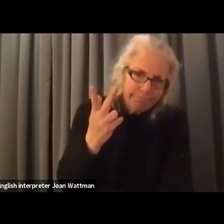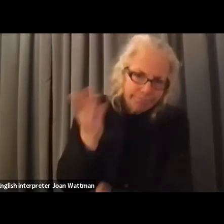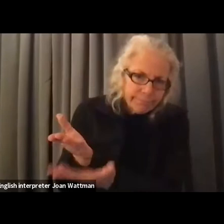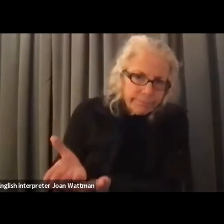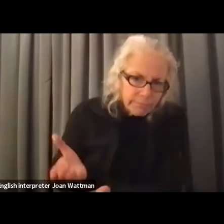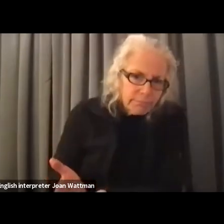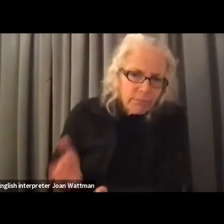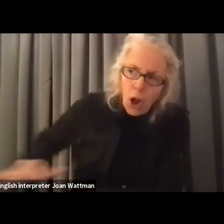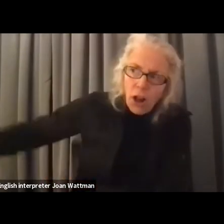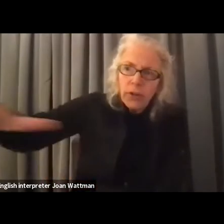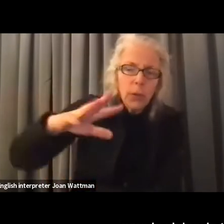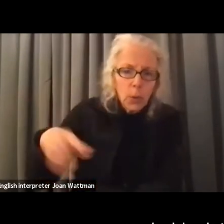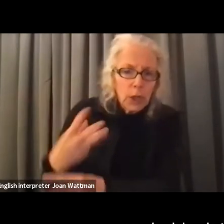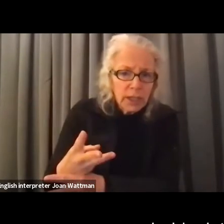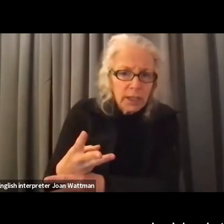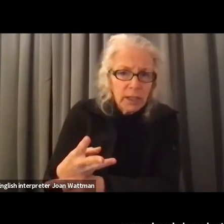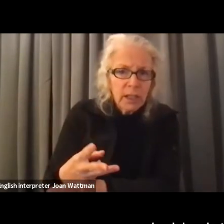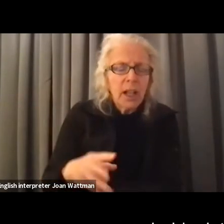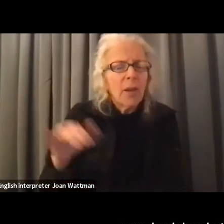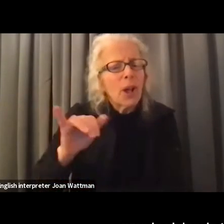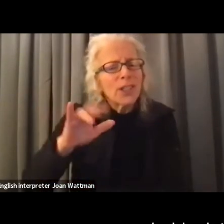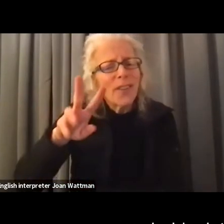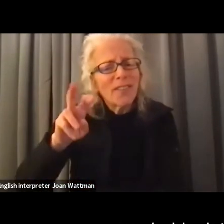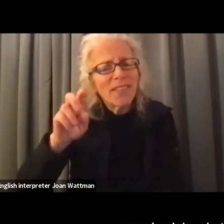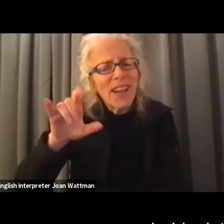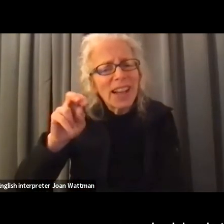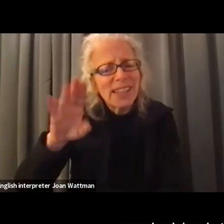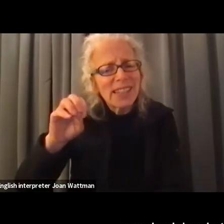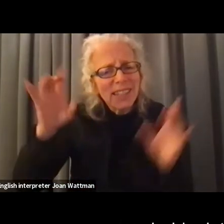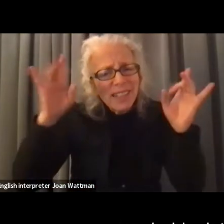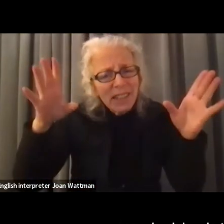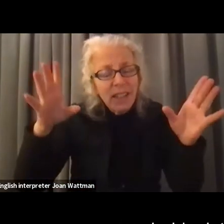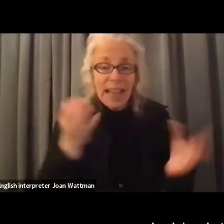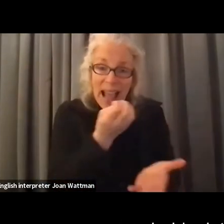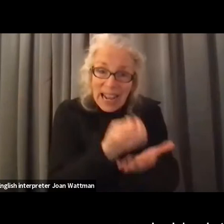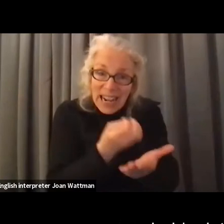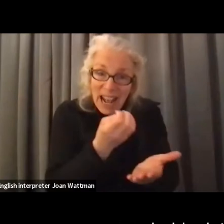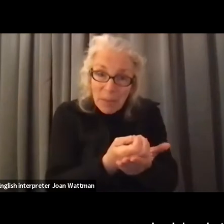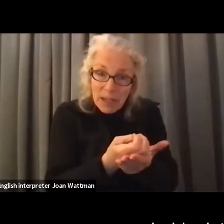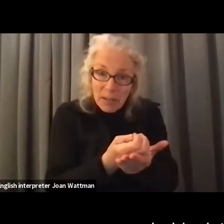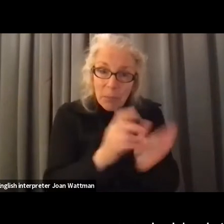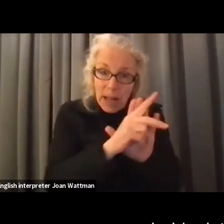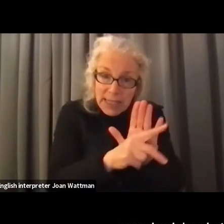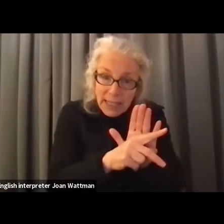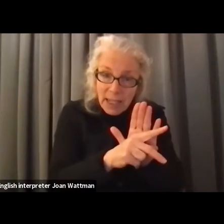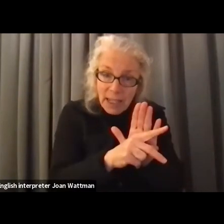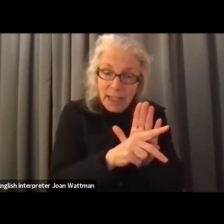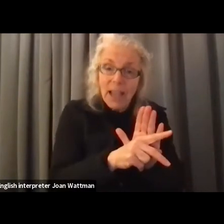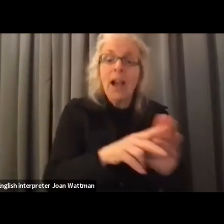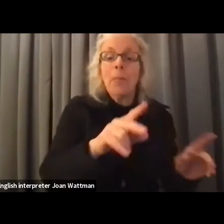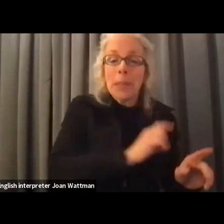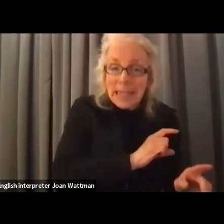to see around the world, but violence is also economic policies at home and police policies at home,